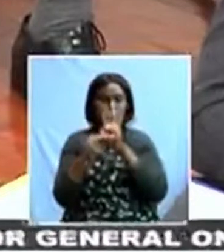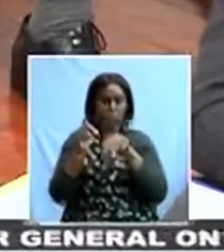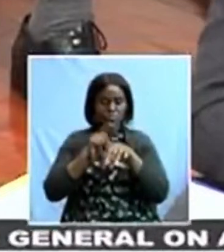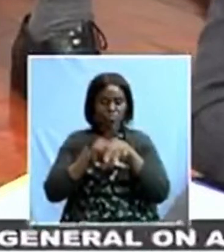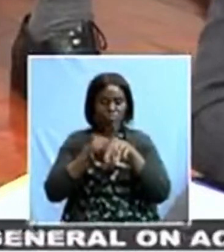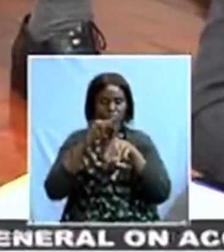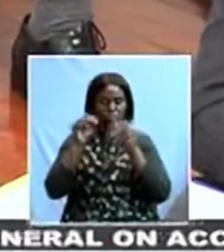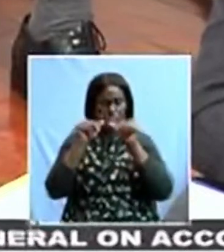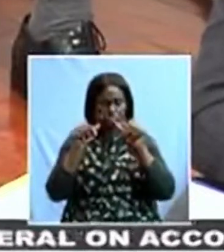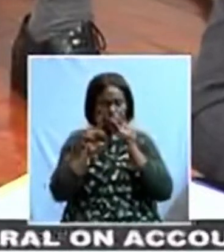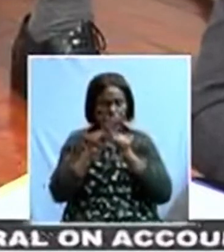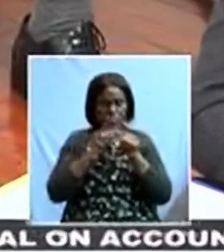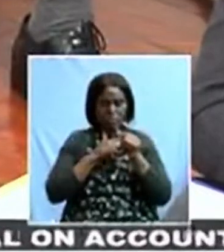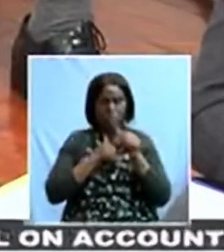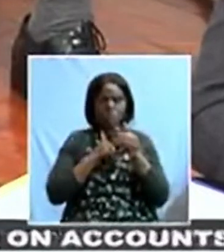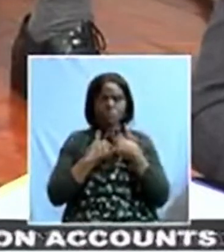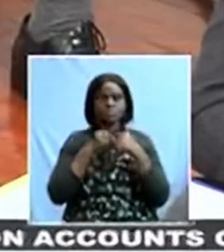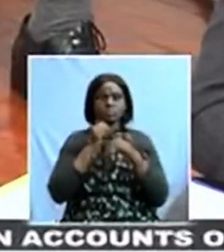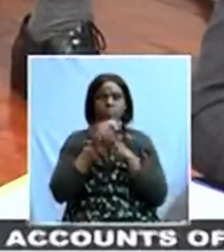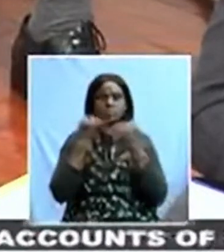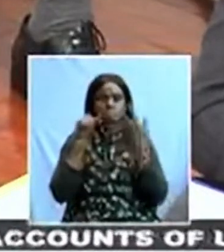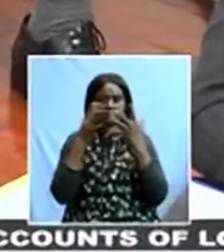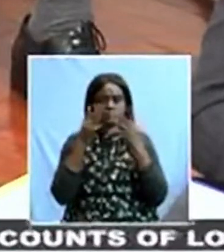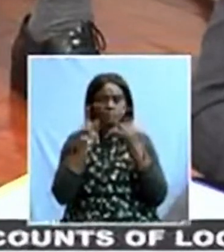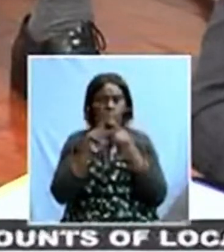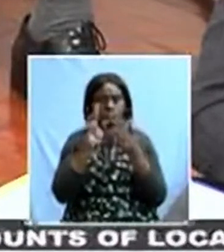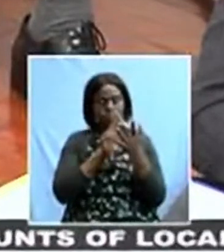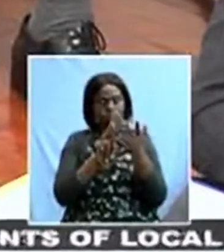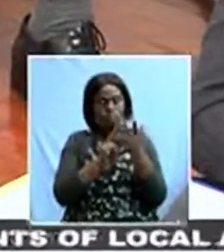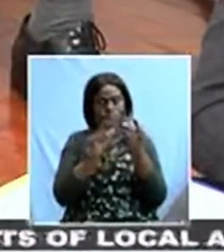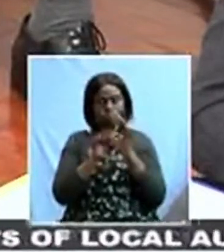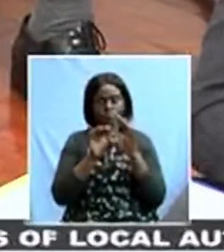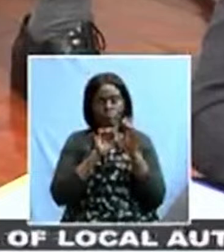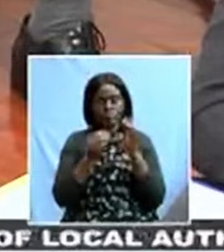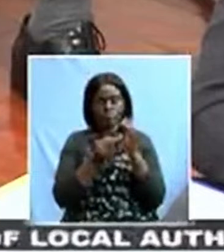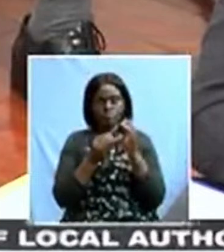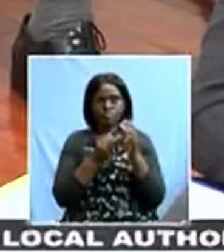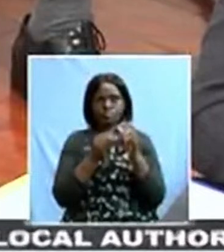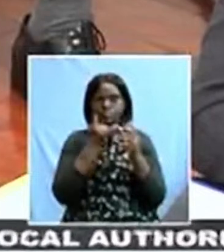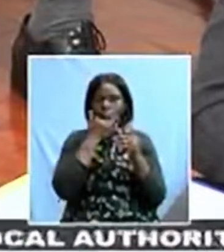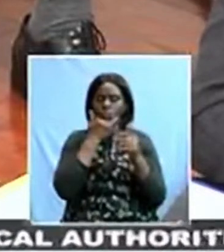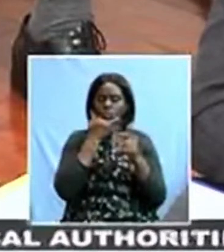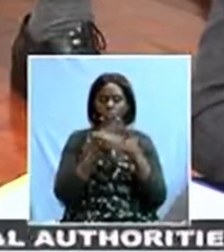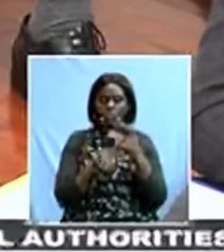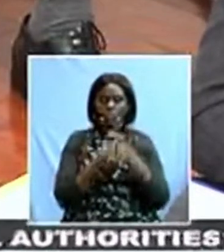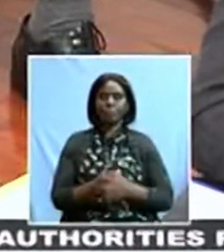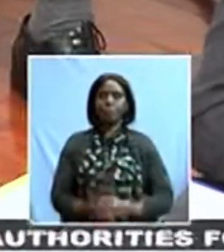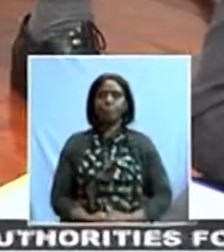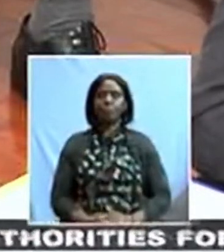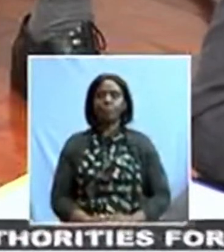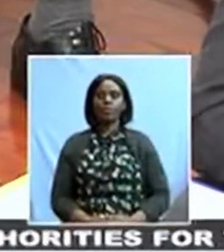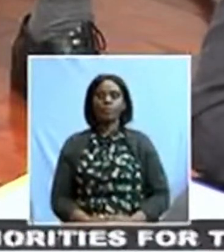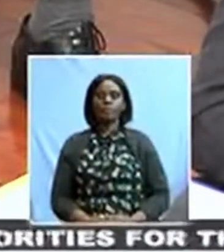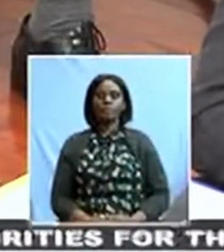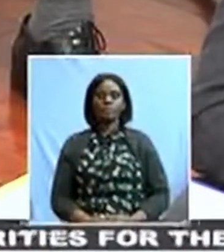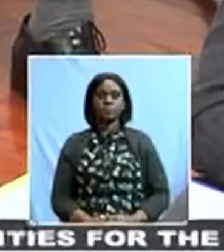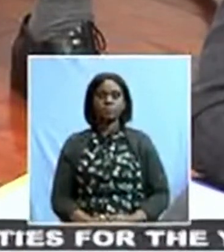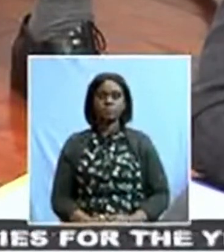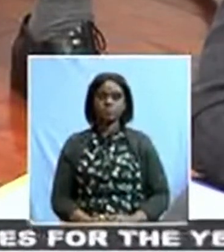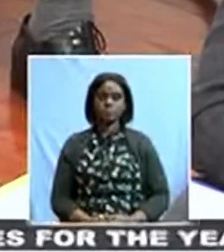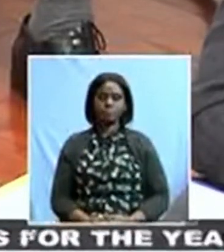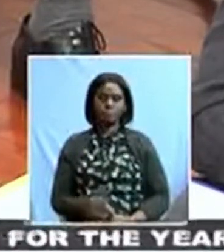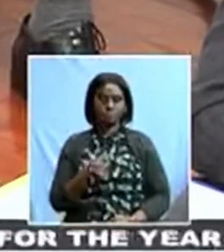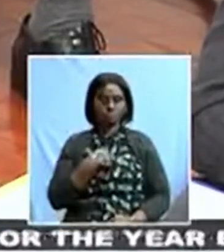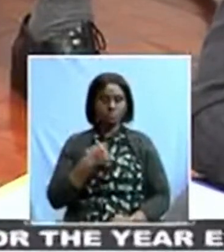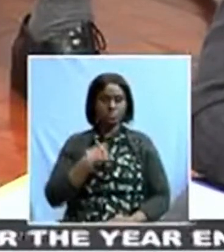of audit, as I have indicated and read in our cause of query. Then I'm